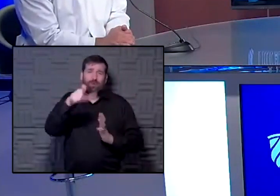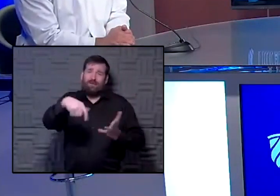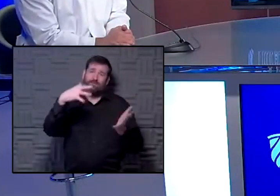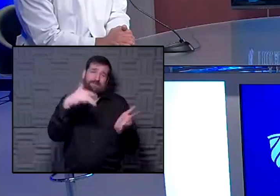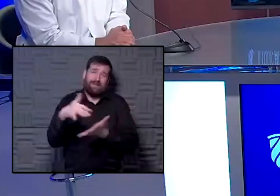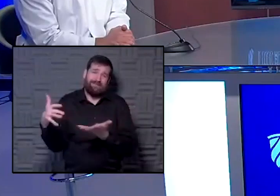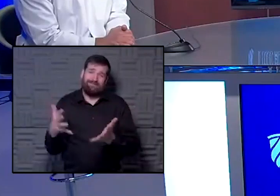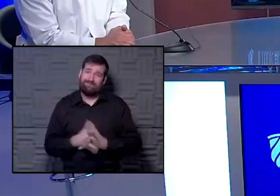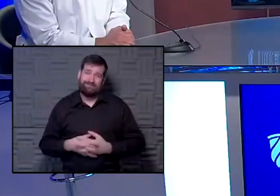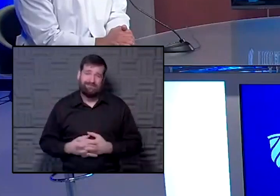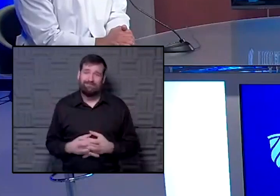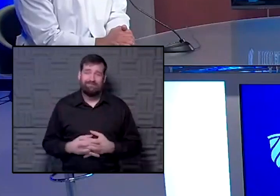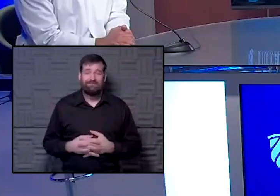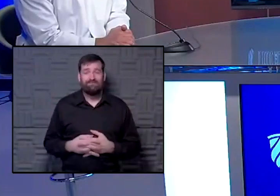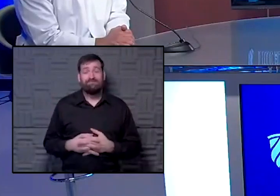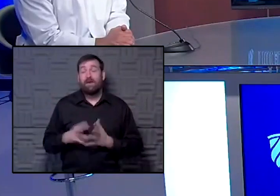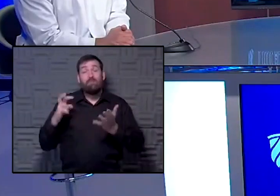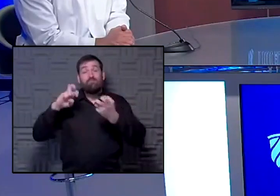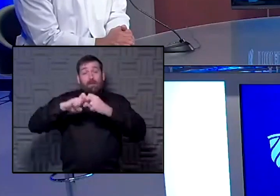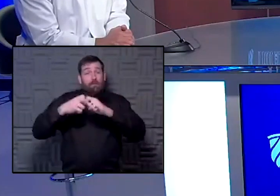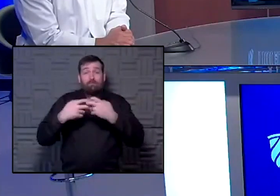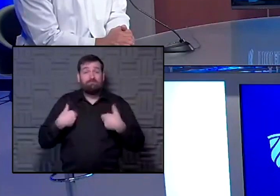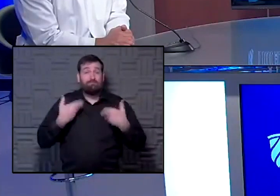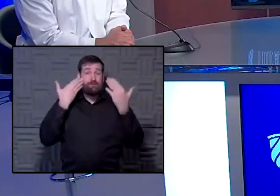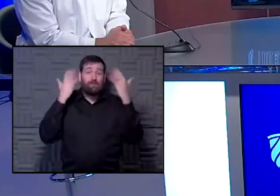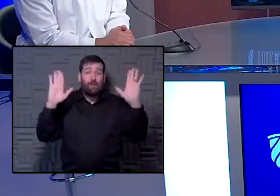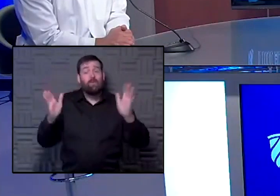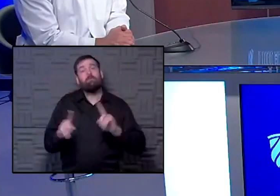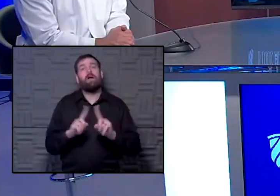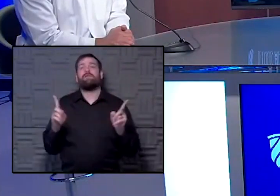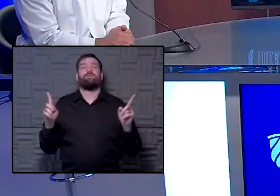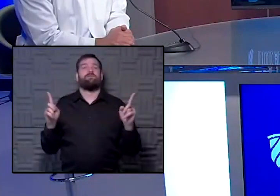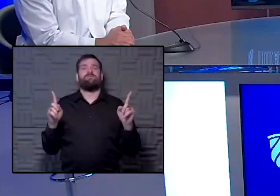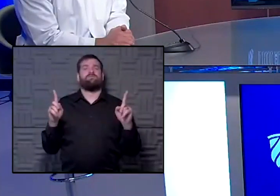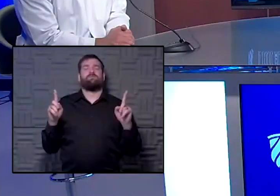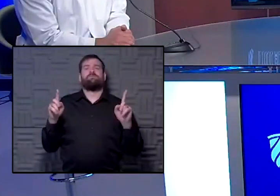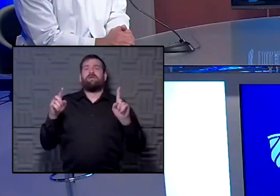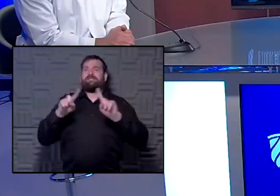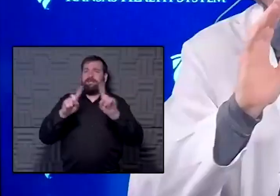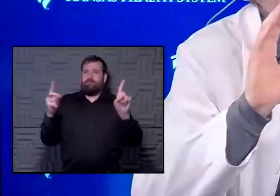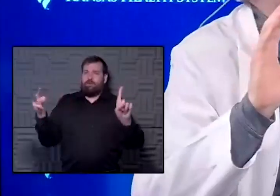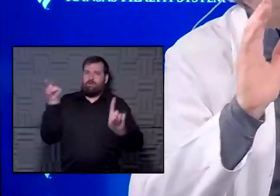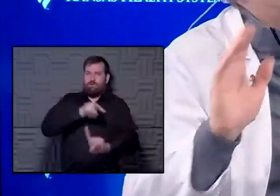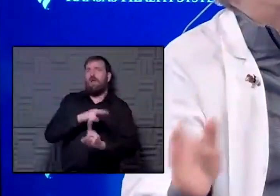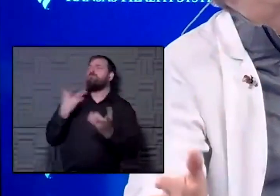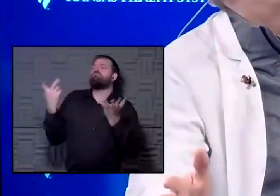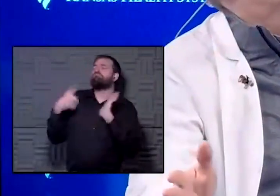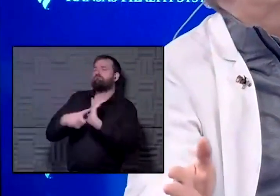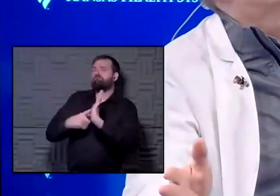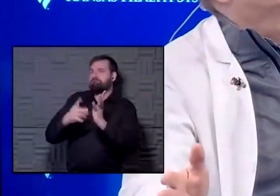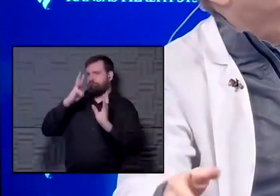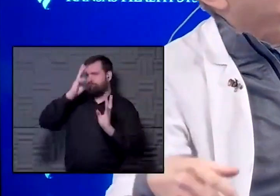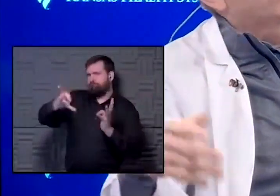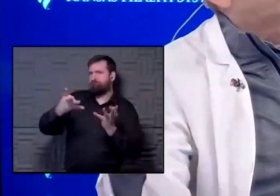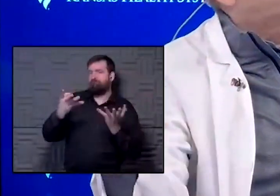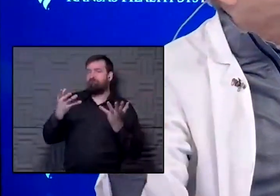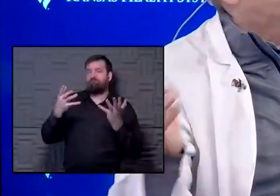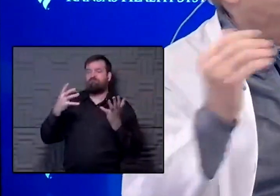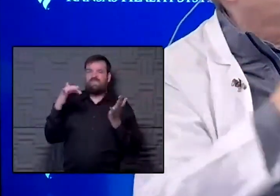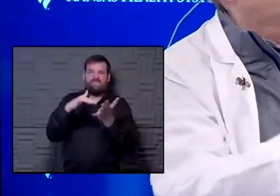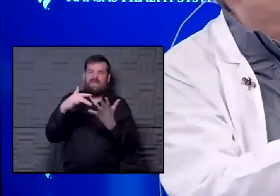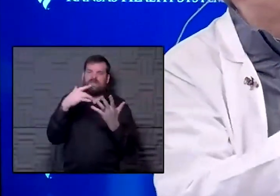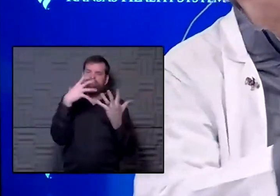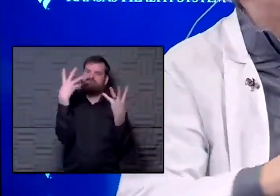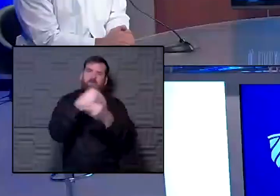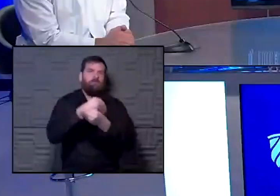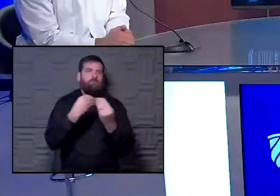So the problem is we don't know, and so it's right. But let's take a different track. Let's say the study works. Sure. Data looks great.